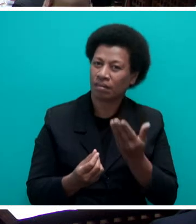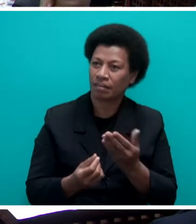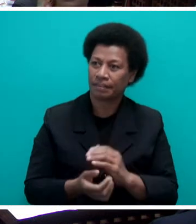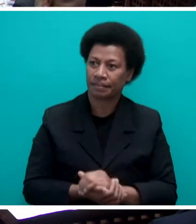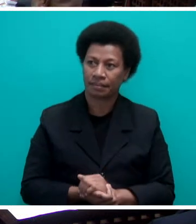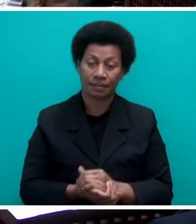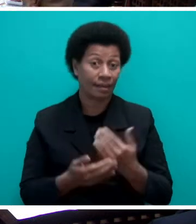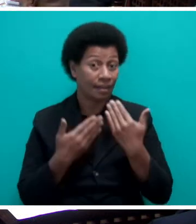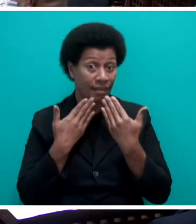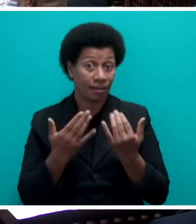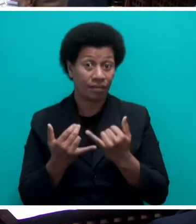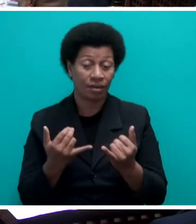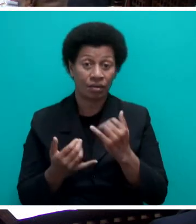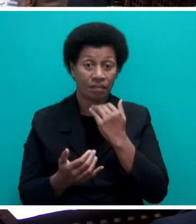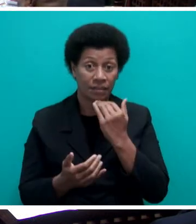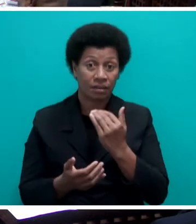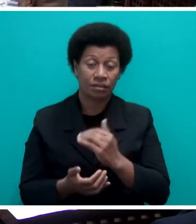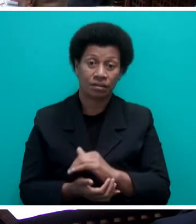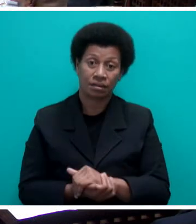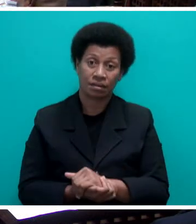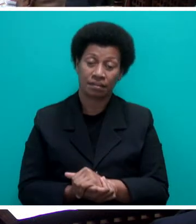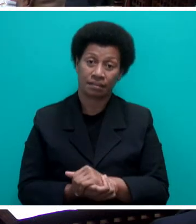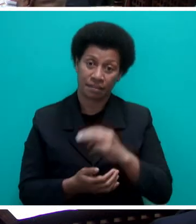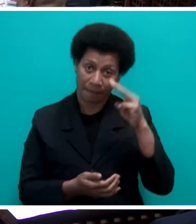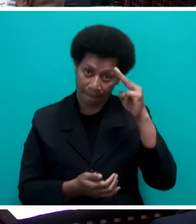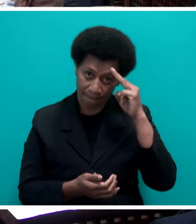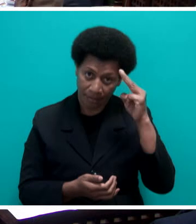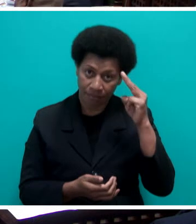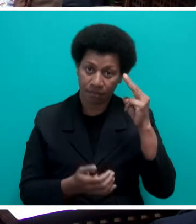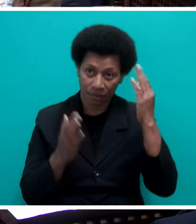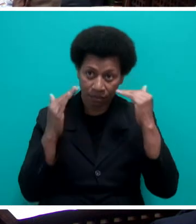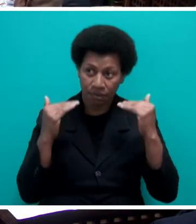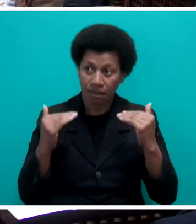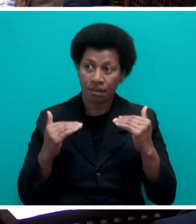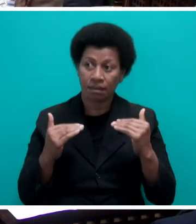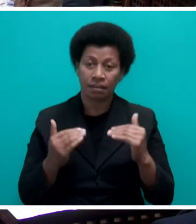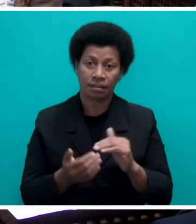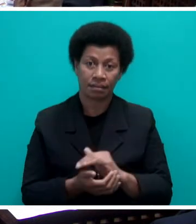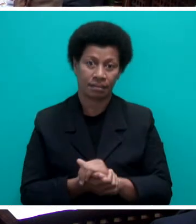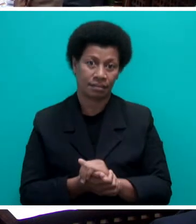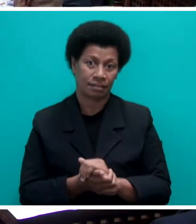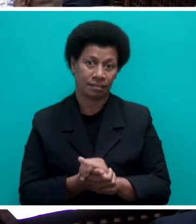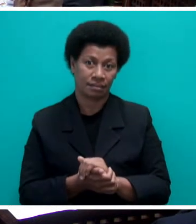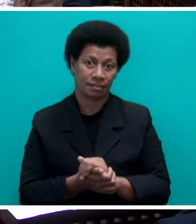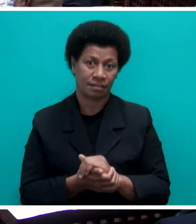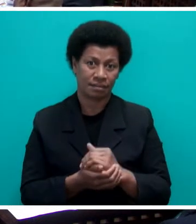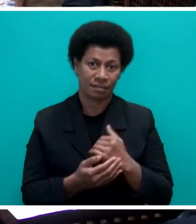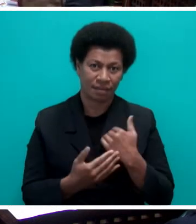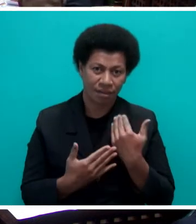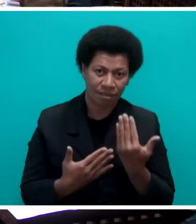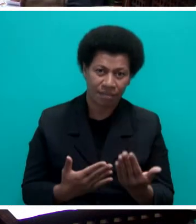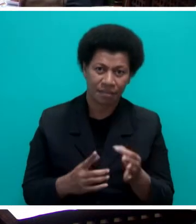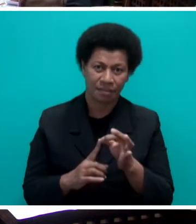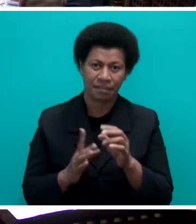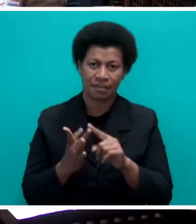Thank you very much, Madam Speaker. Unfortunately, Honorable Pillai is not here, but I'll give him